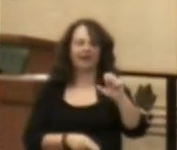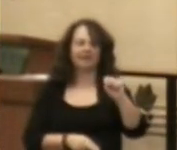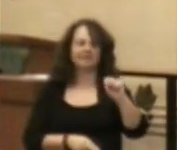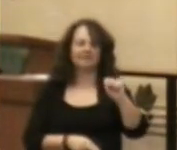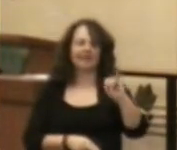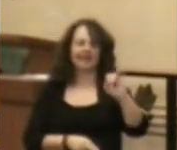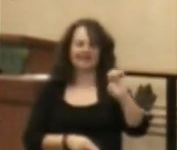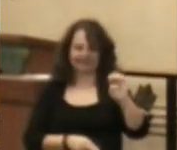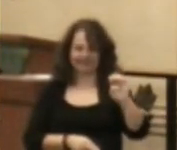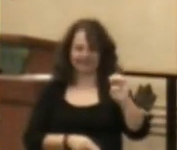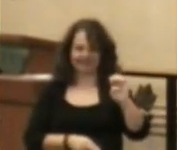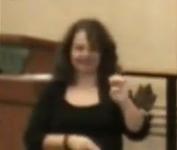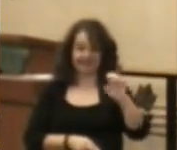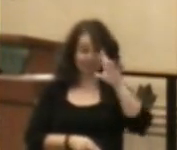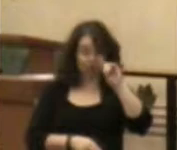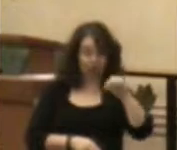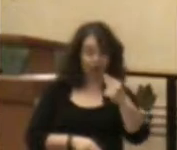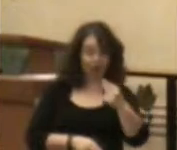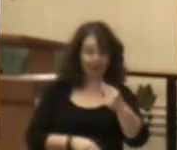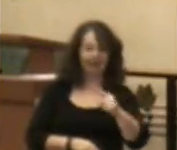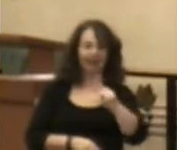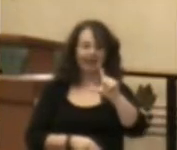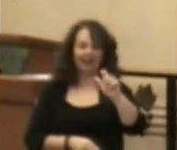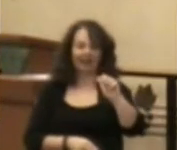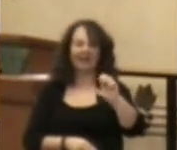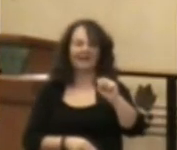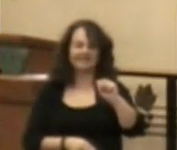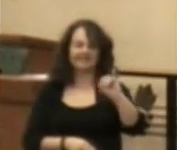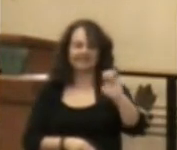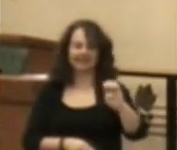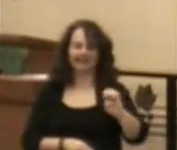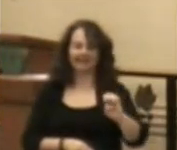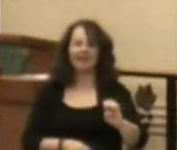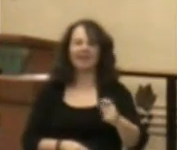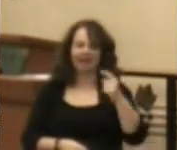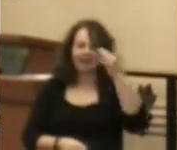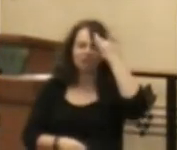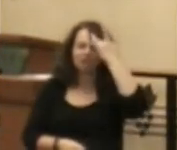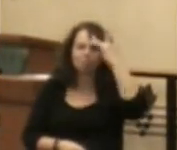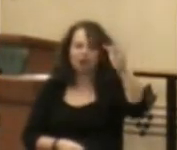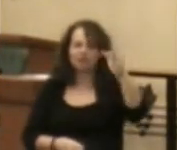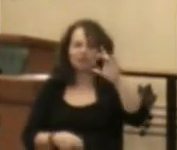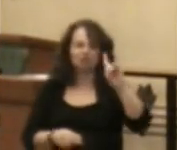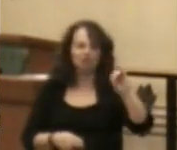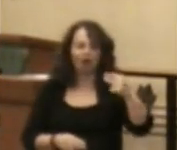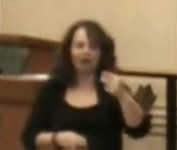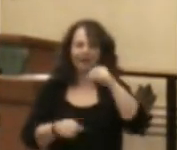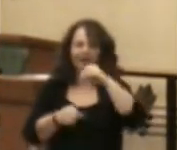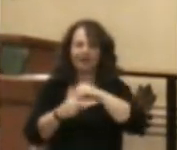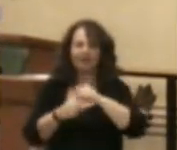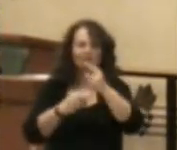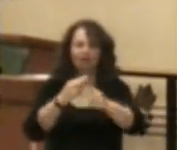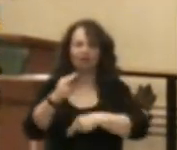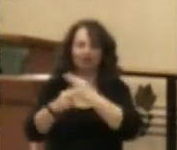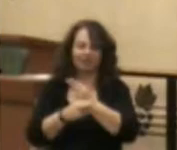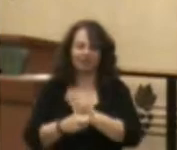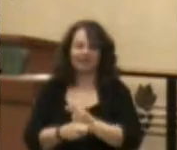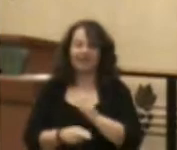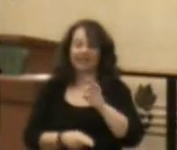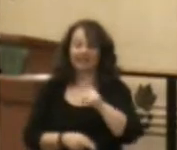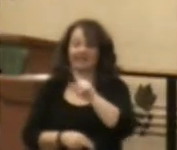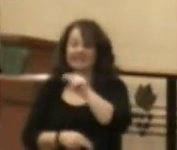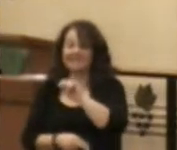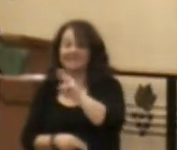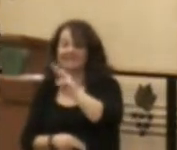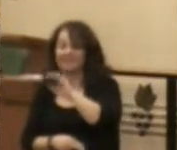Lassie was the smartest dog in the entire universe. Whenever Timmy got into trouble, and it was